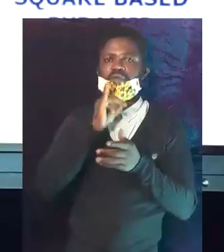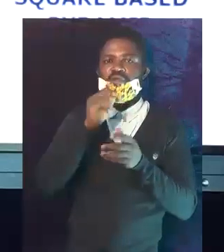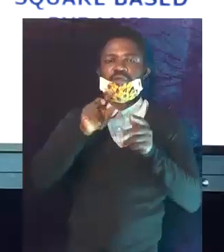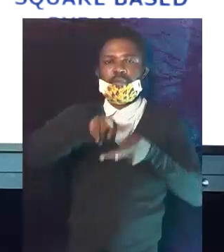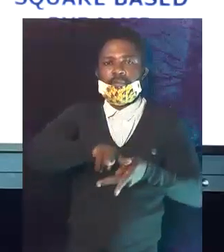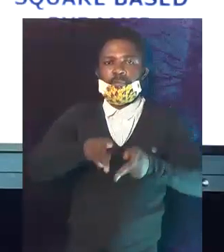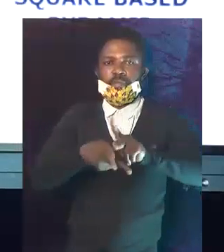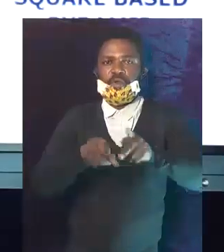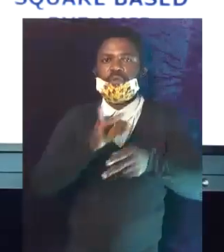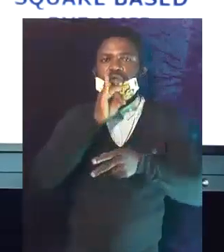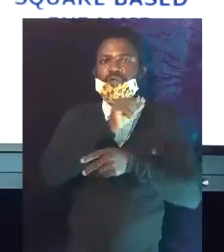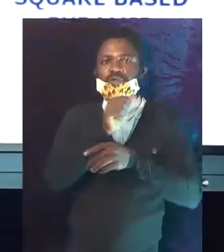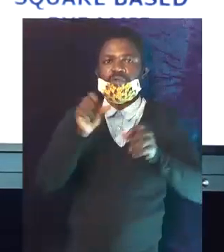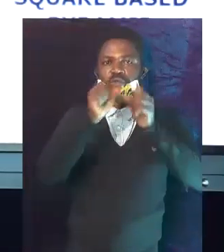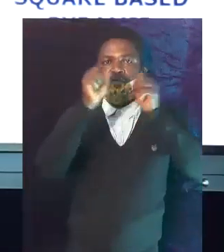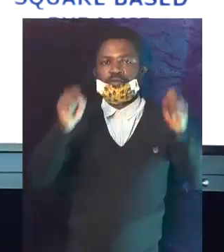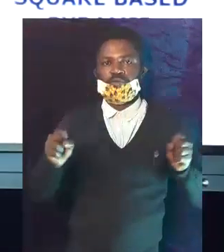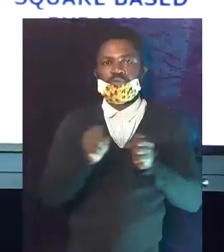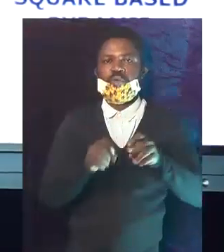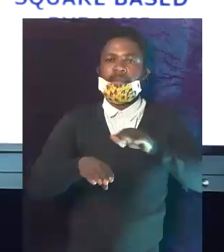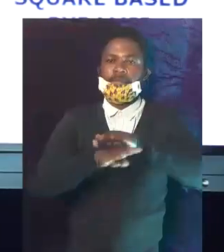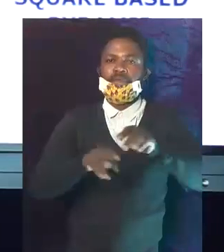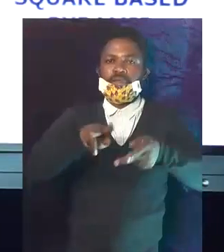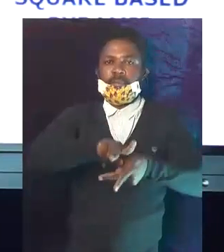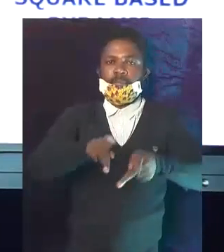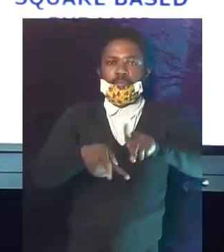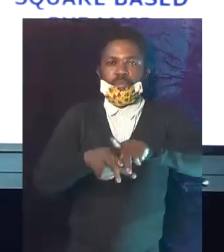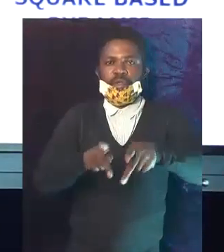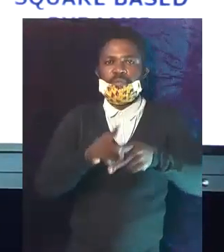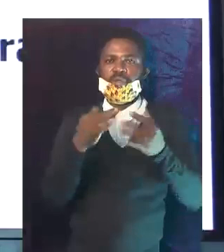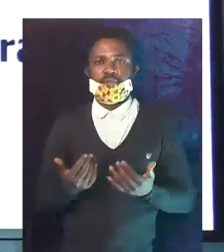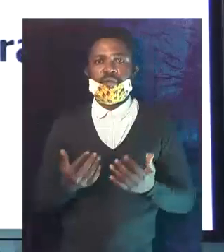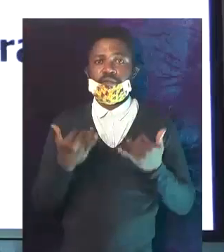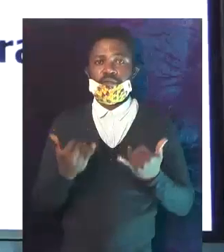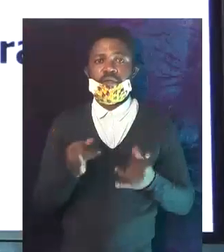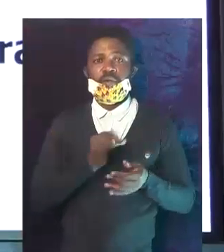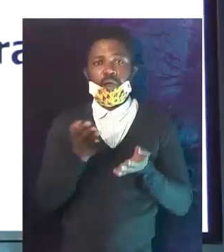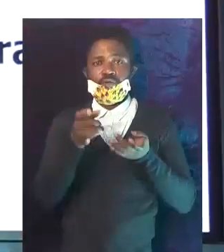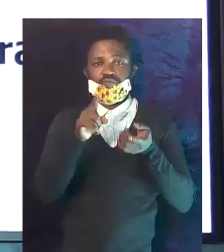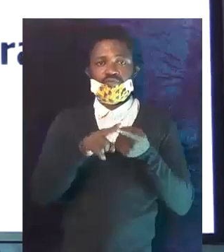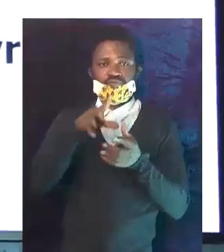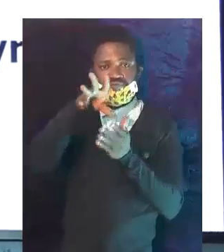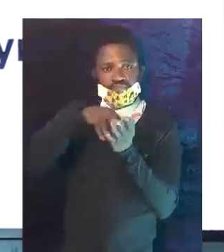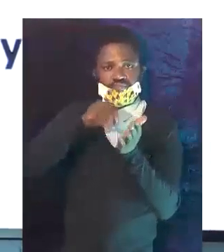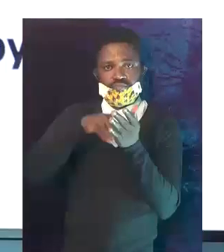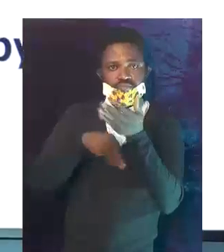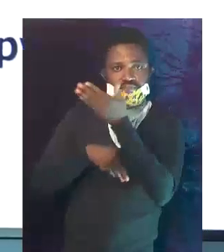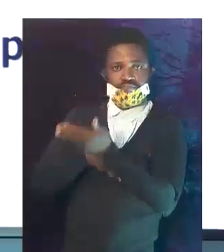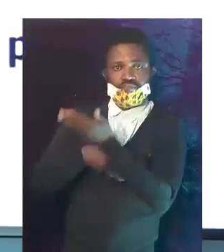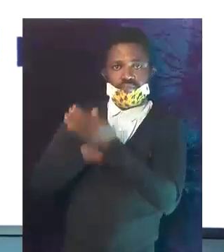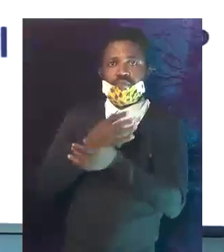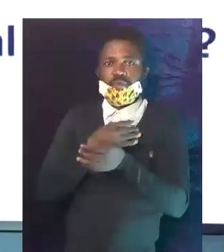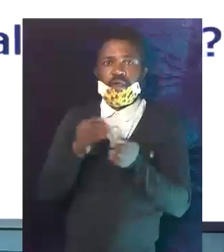is a pyramid. In fact, it is a square-based pyramid. Now, I want you to copy this and do